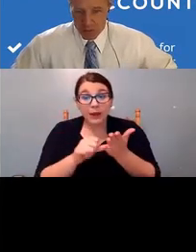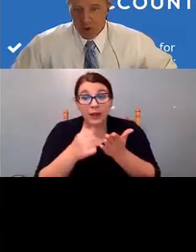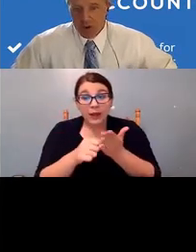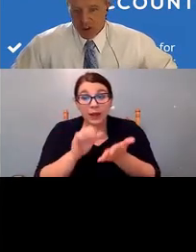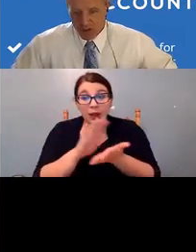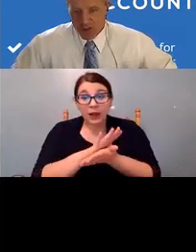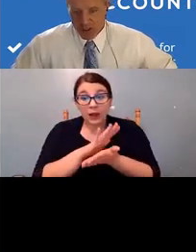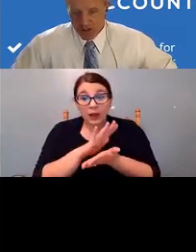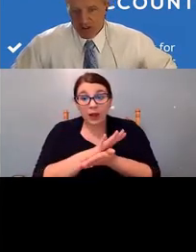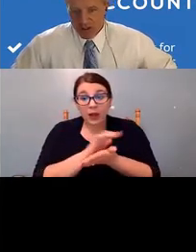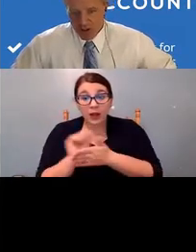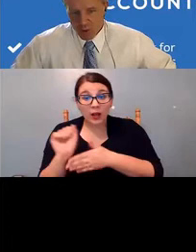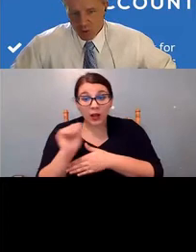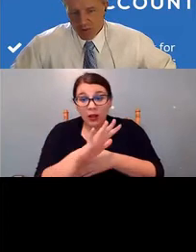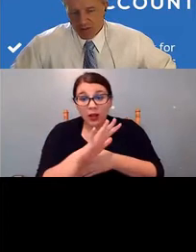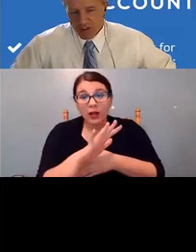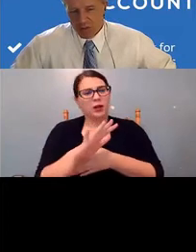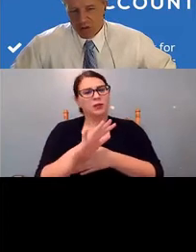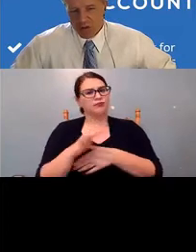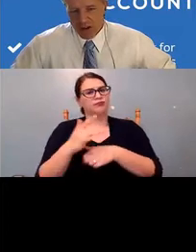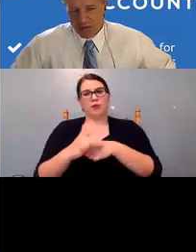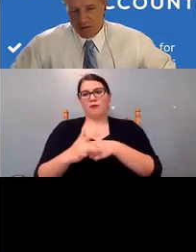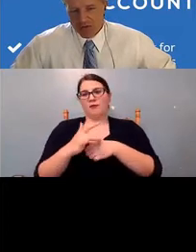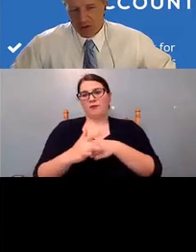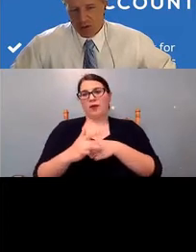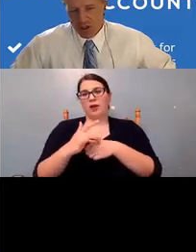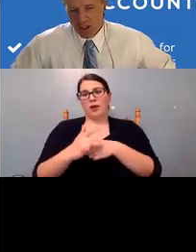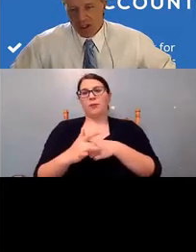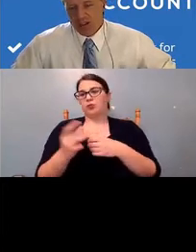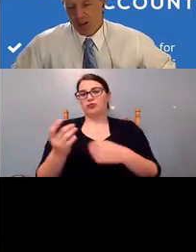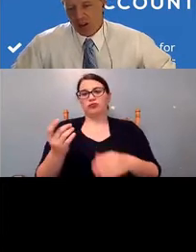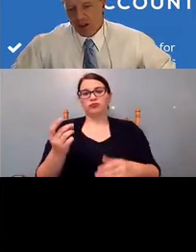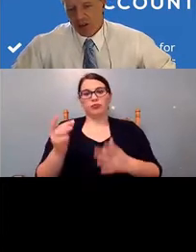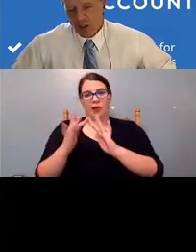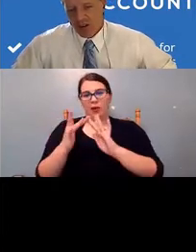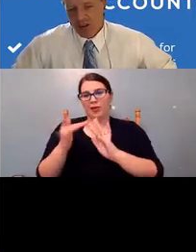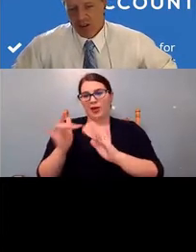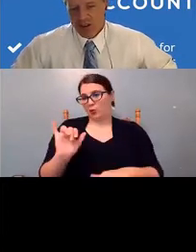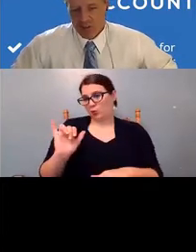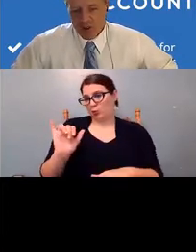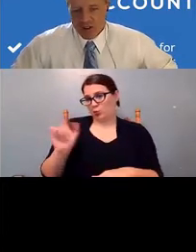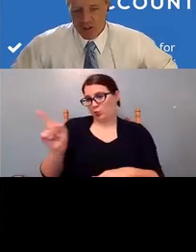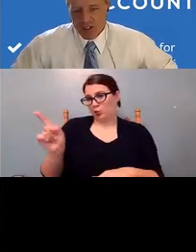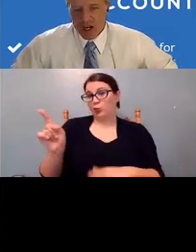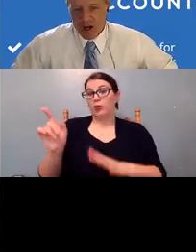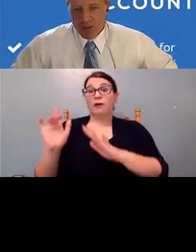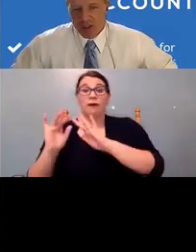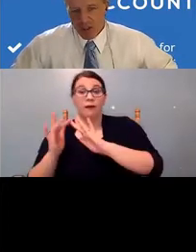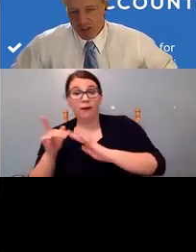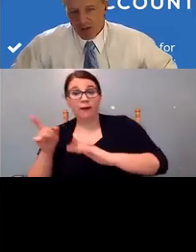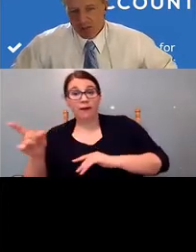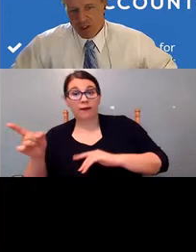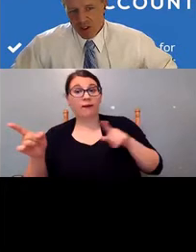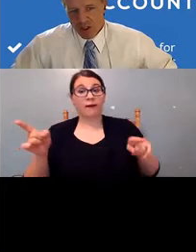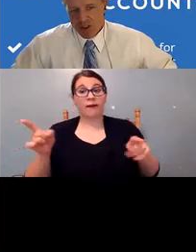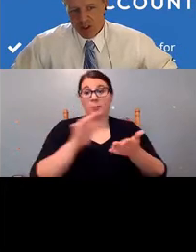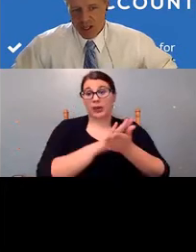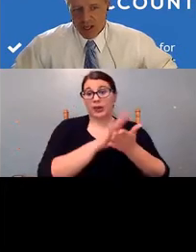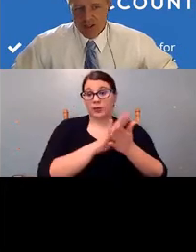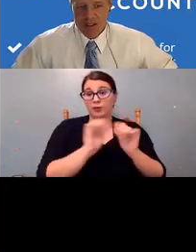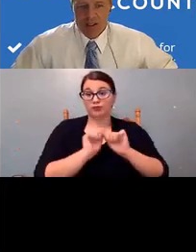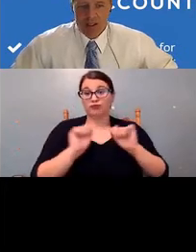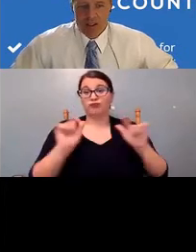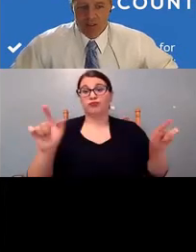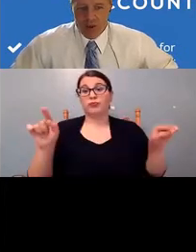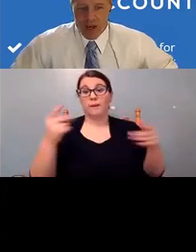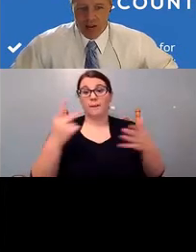available in both circumstances. You will be have them available online along with receiving a copy in the mail. But do